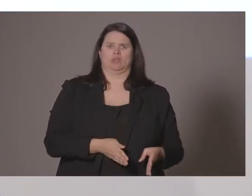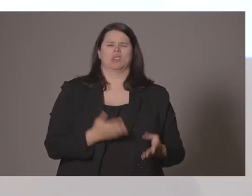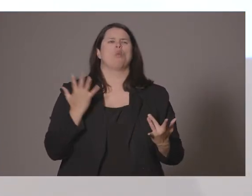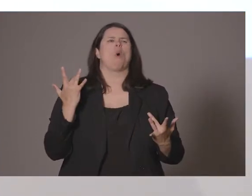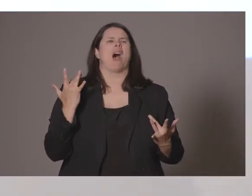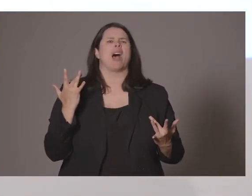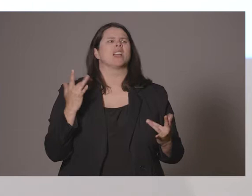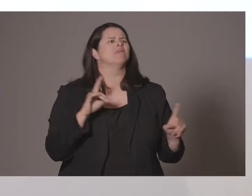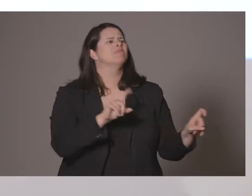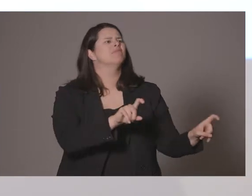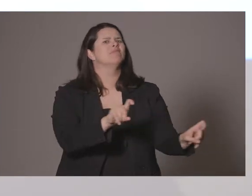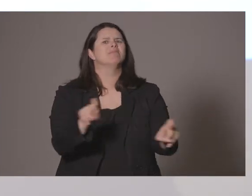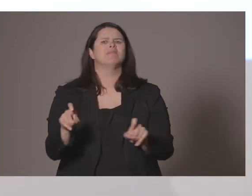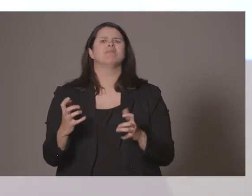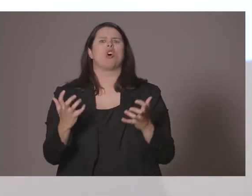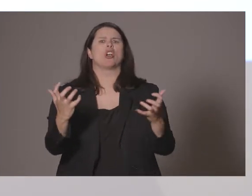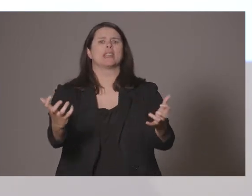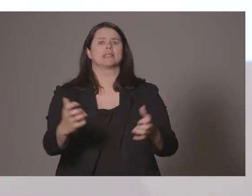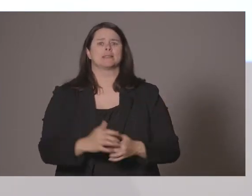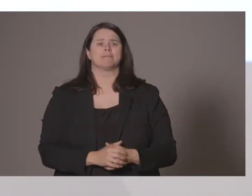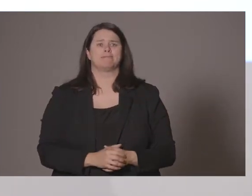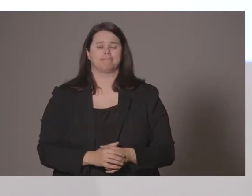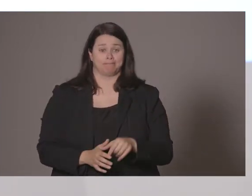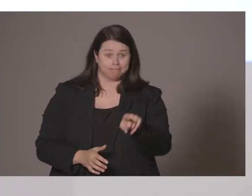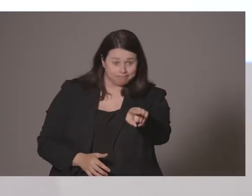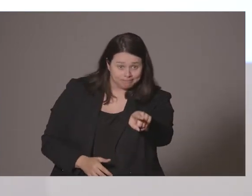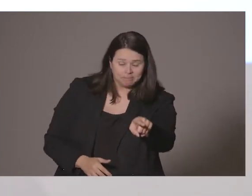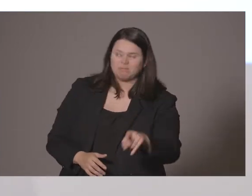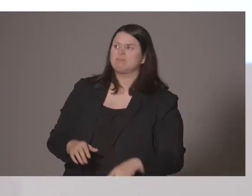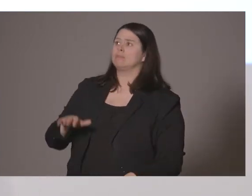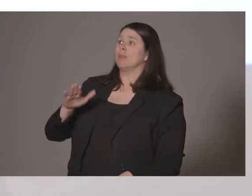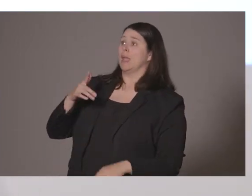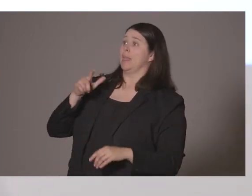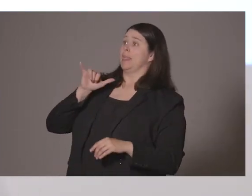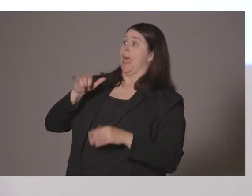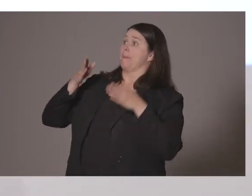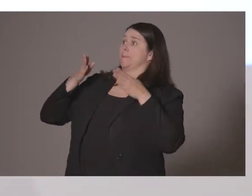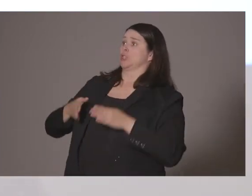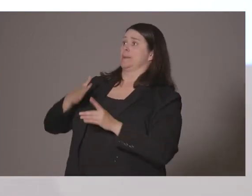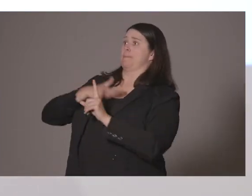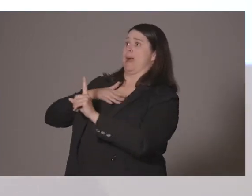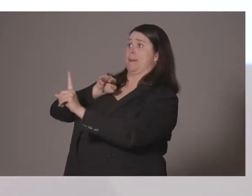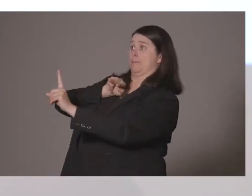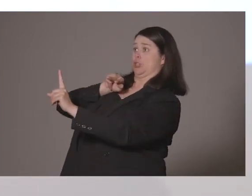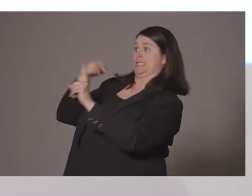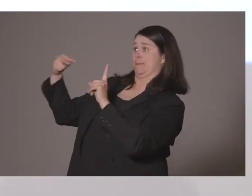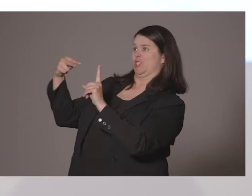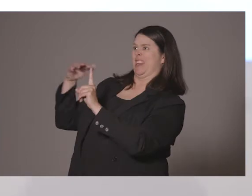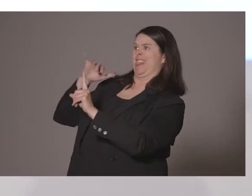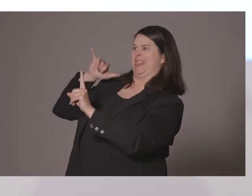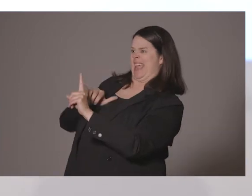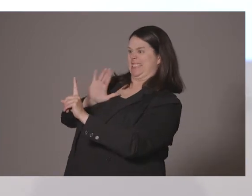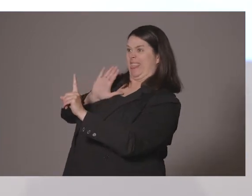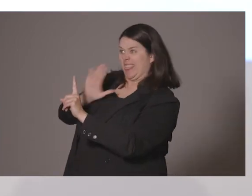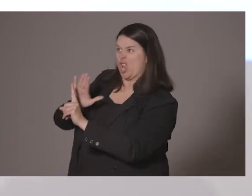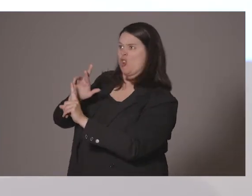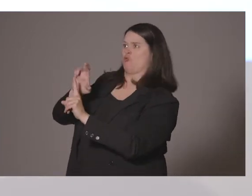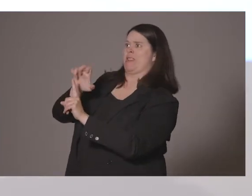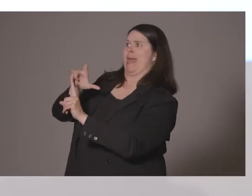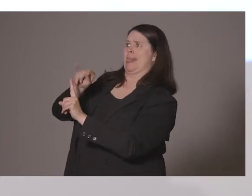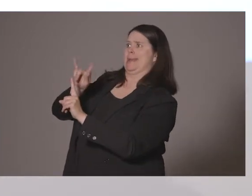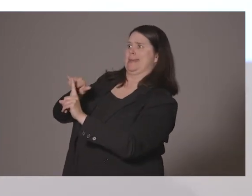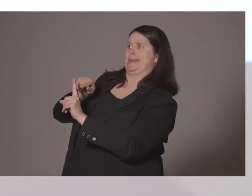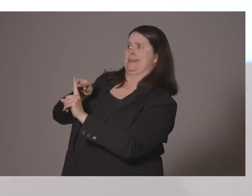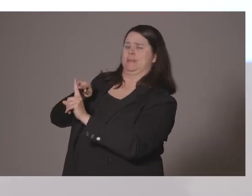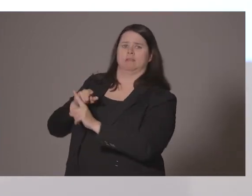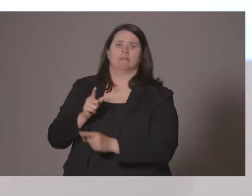Hi, this is Tommy, and it's because a person's perception is their reality. A person's perception is their reality. Right, so